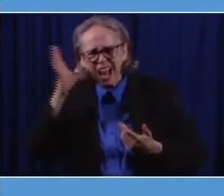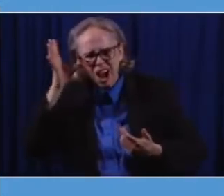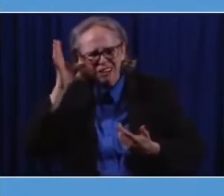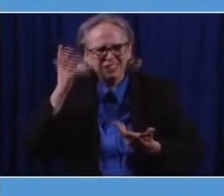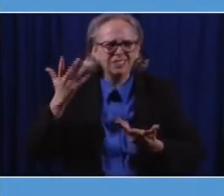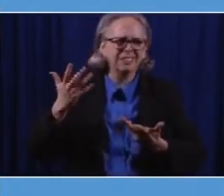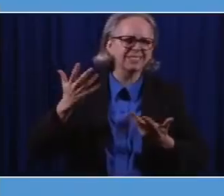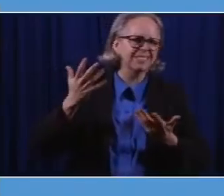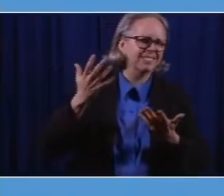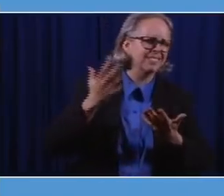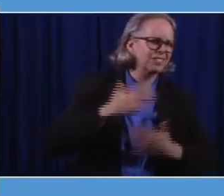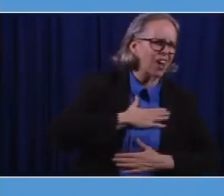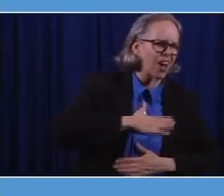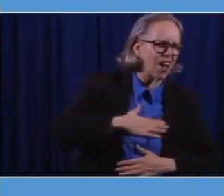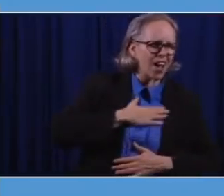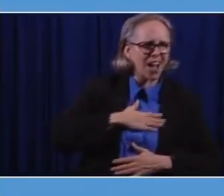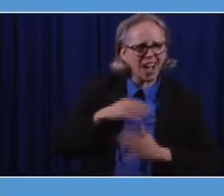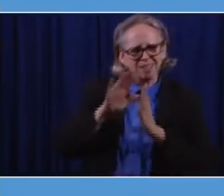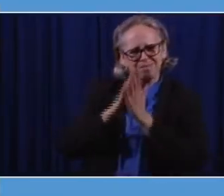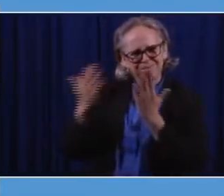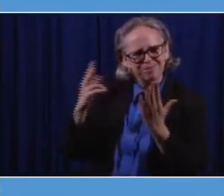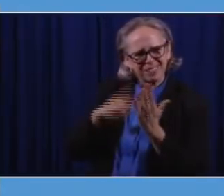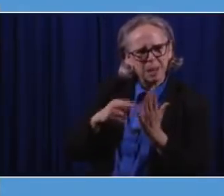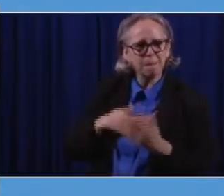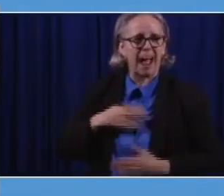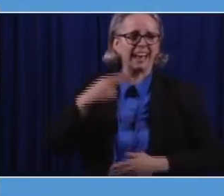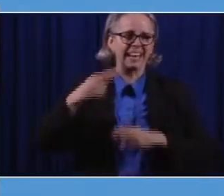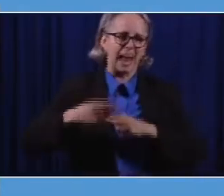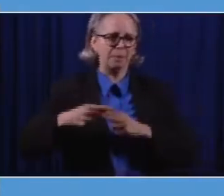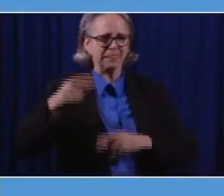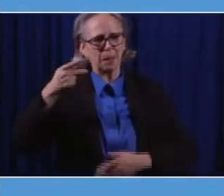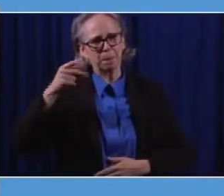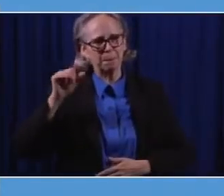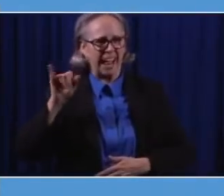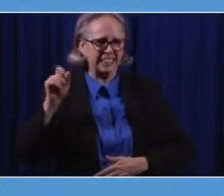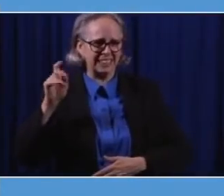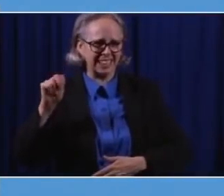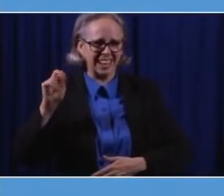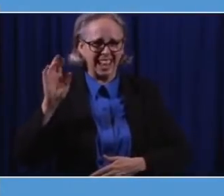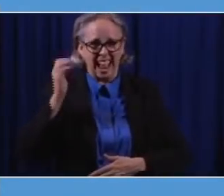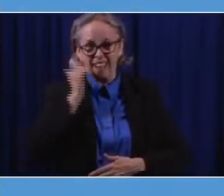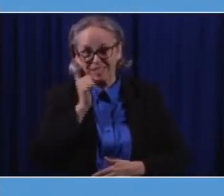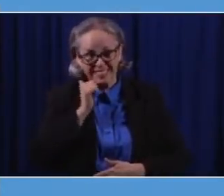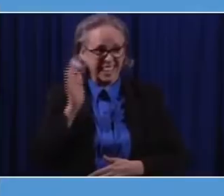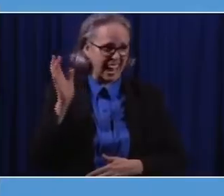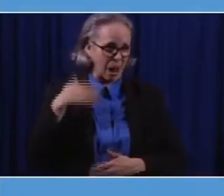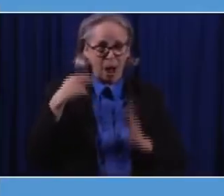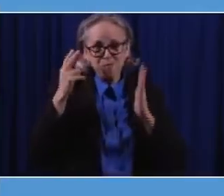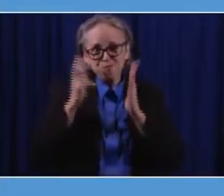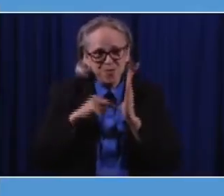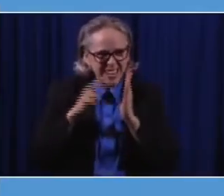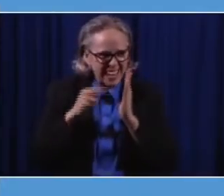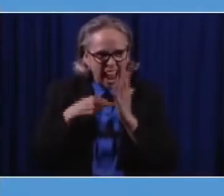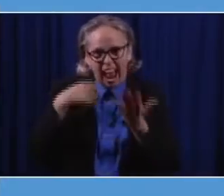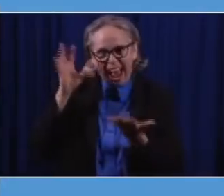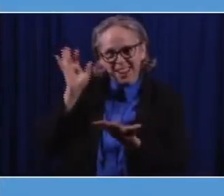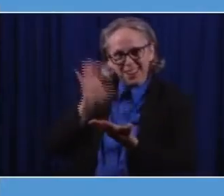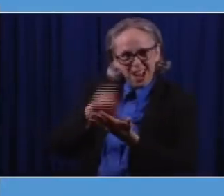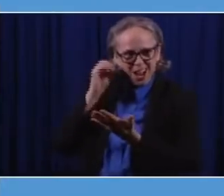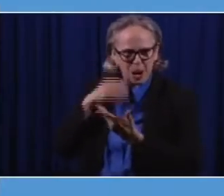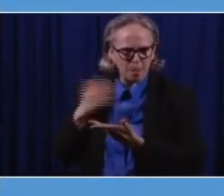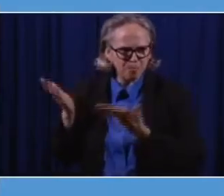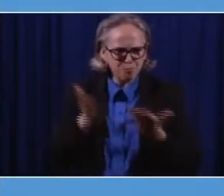Tolbert. And my name is Wendaya Tolbert. So every day we read at morning and at night, so we brought a special book,